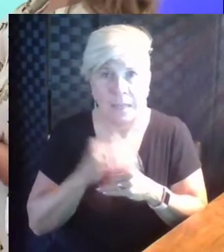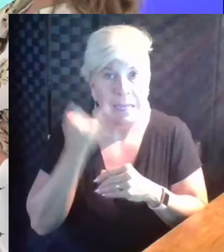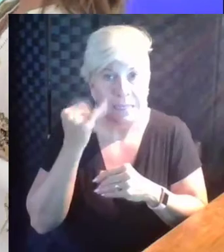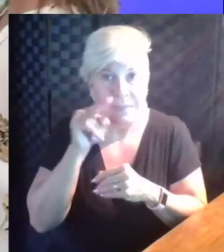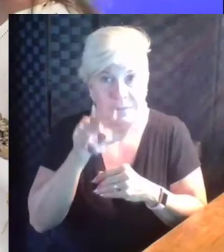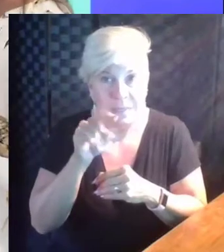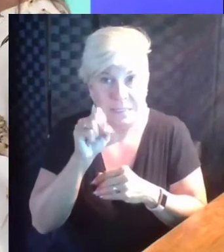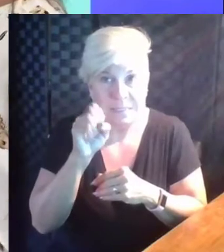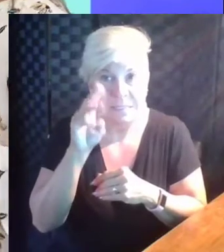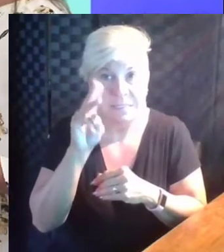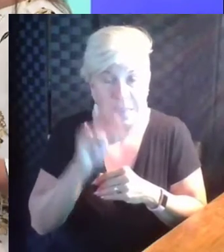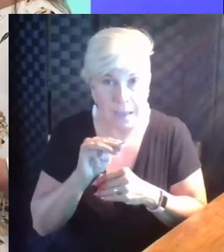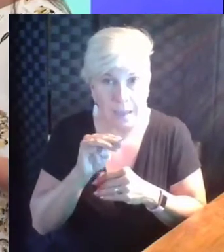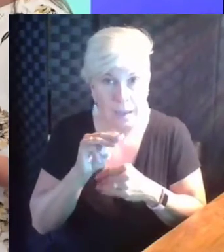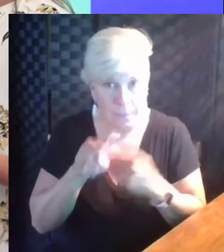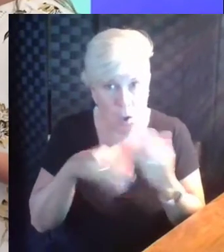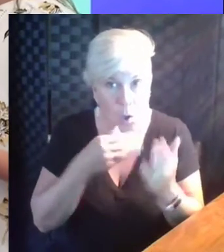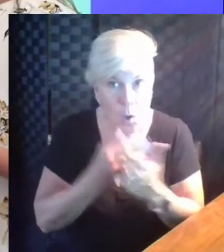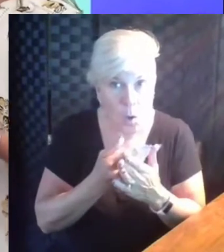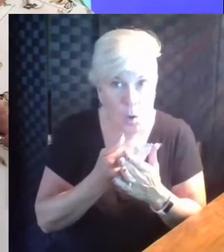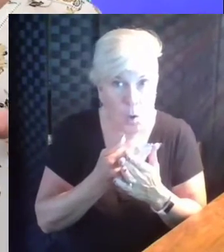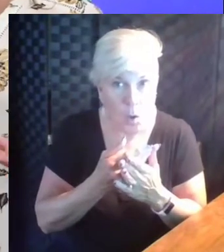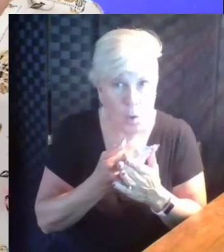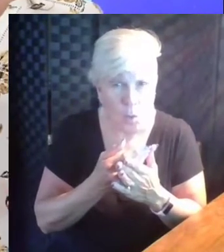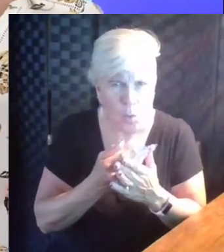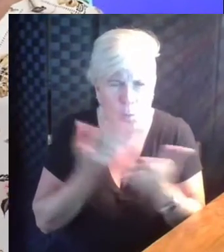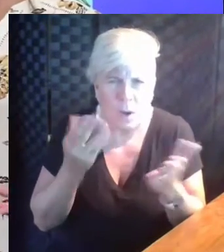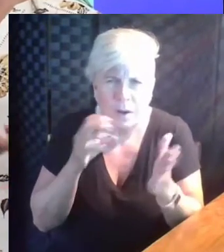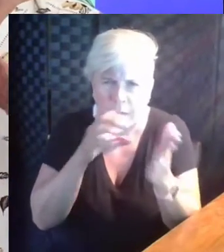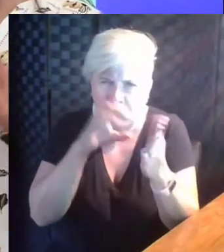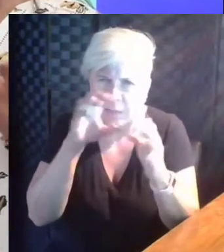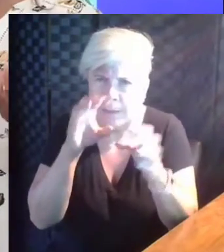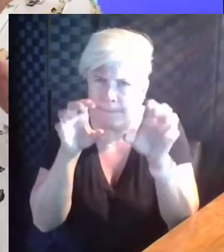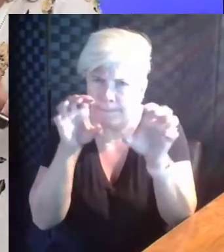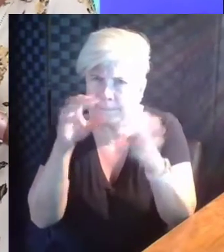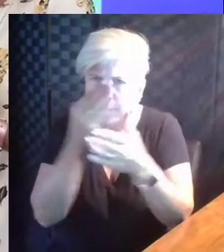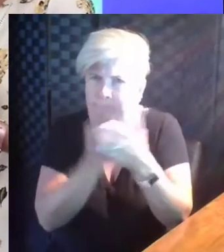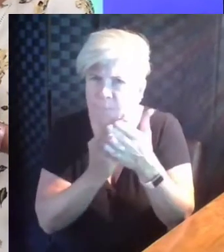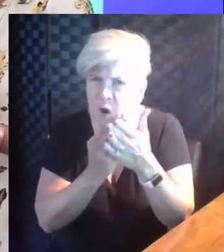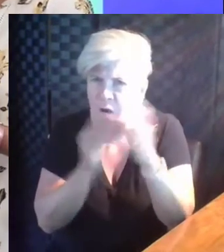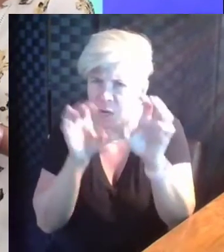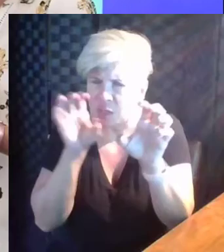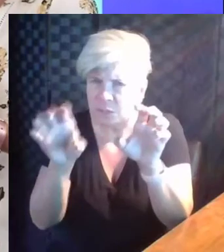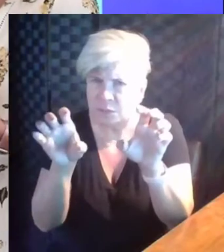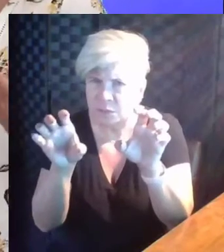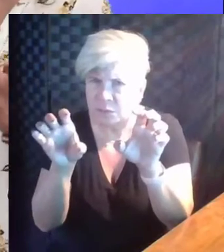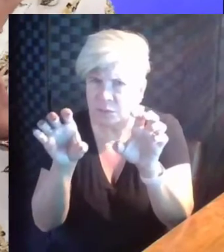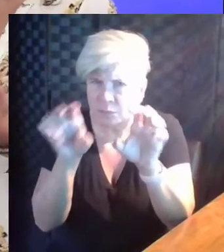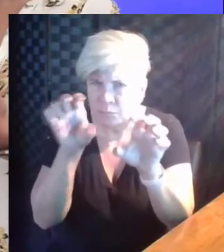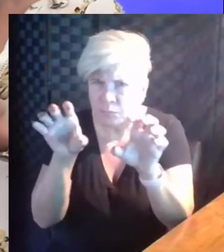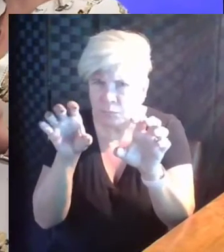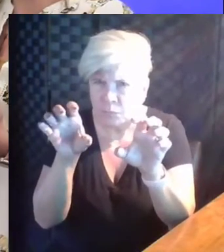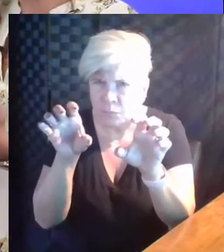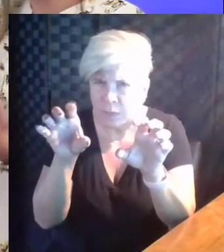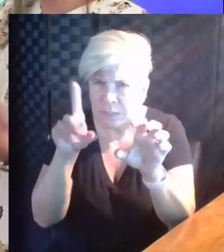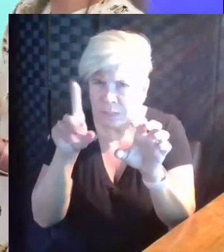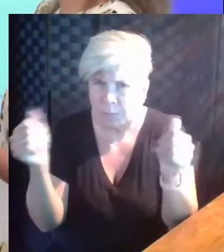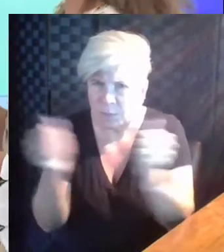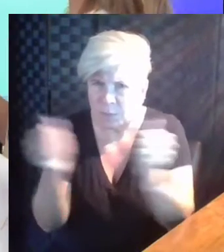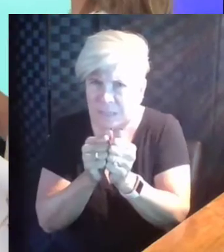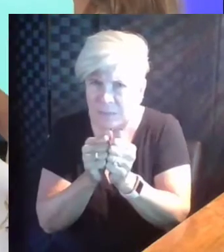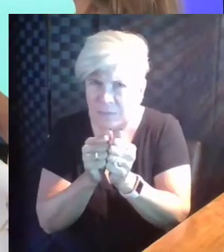if this is the sum or the whole, what are the parts that make up that whole? What are the parts that we need to put together?